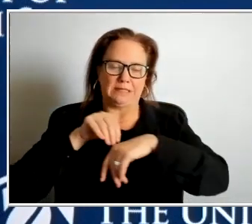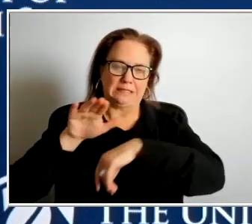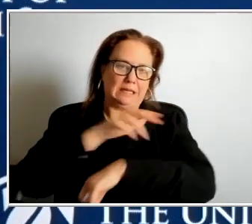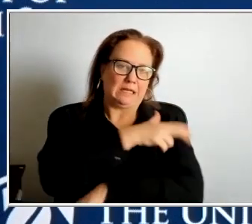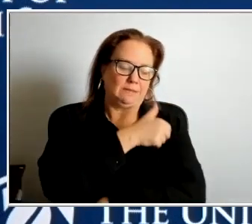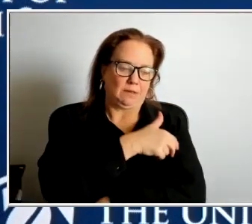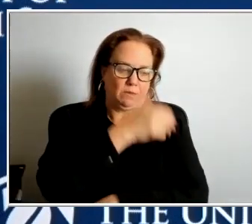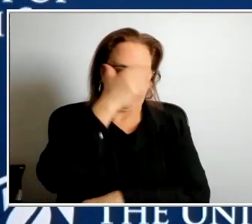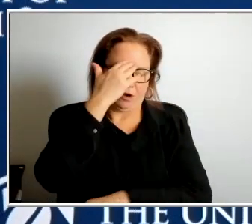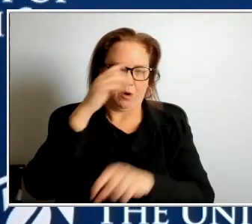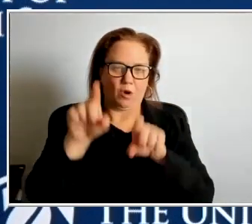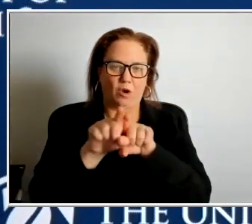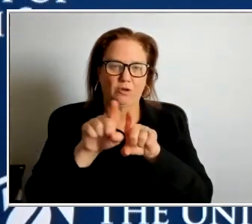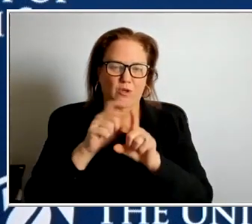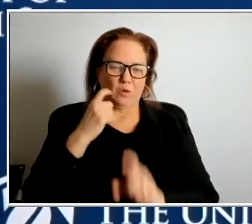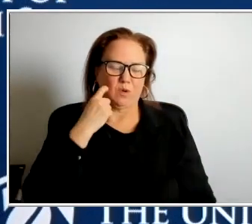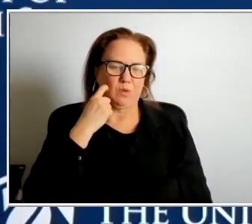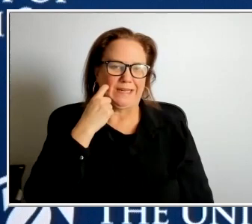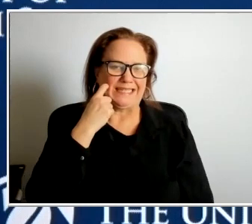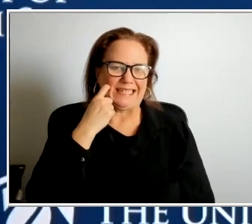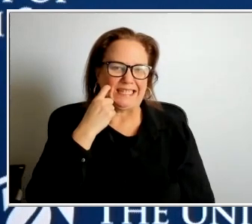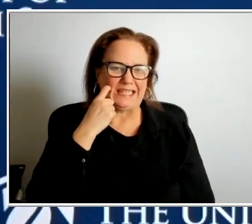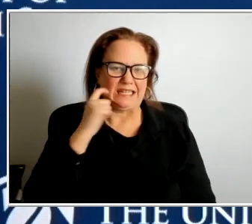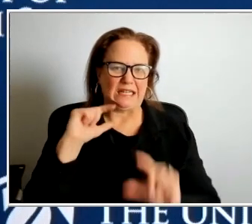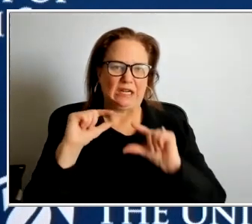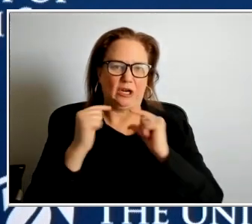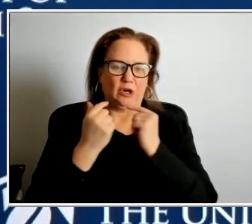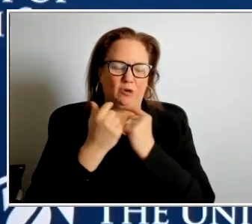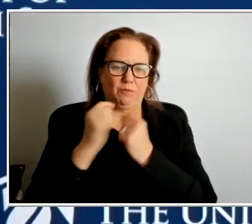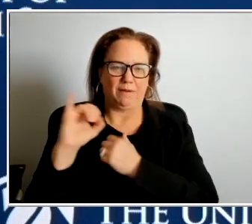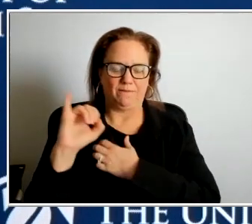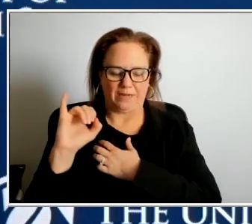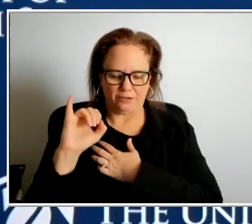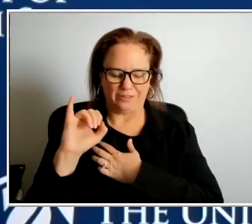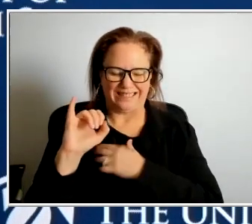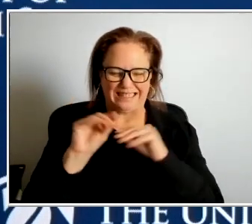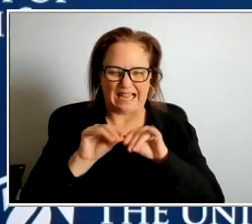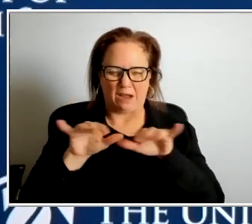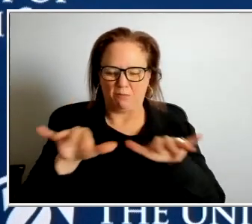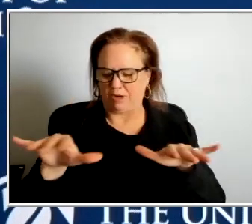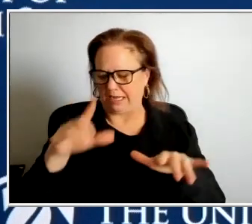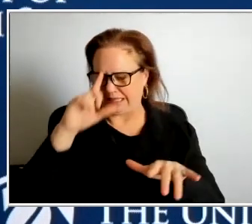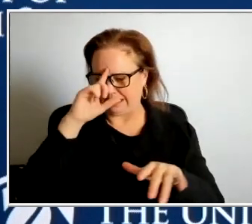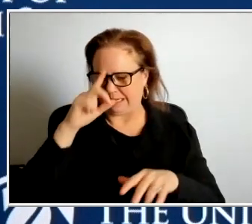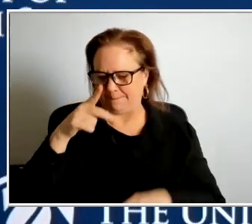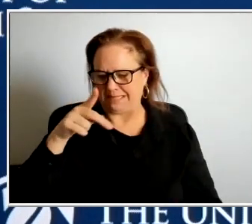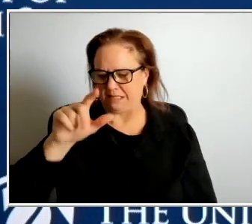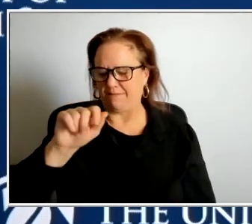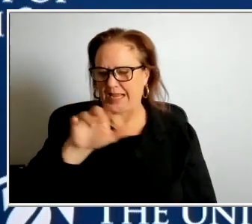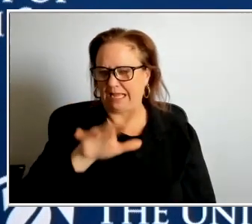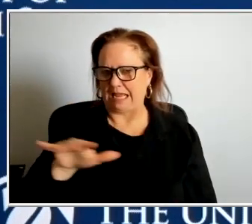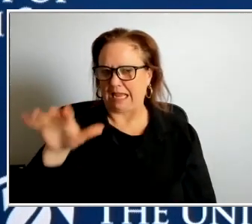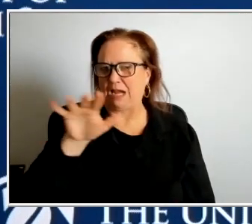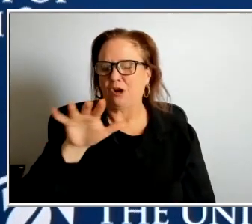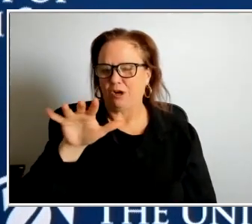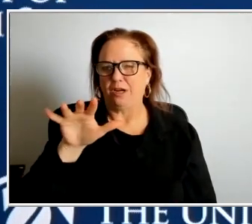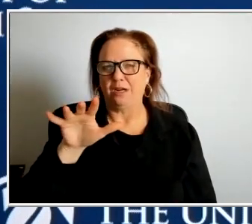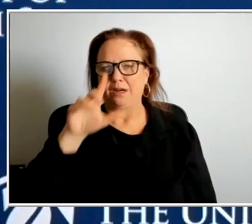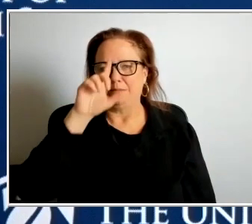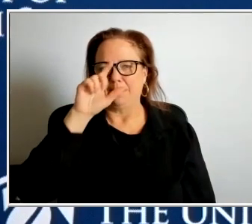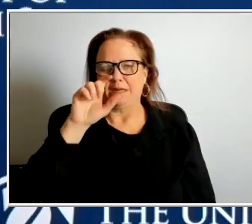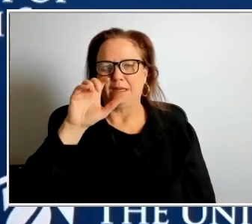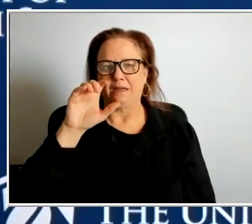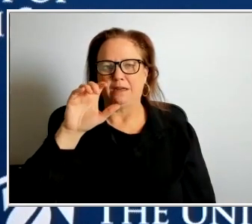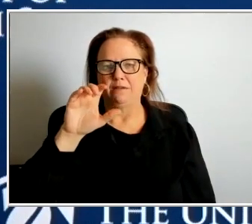also was a recent group of infections or outbreak, I think in the Pennsylvania area, due to